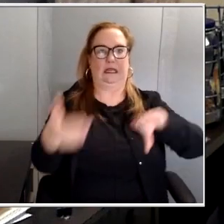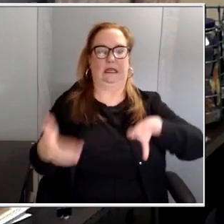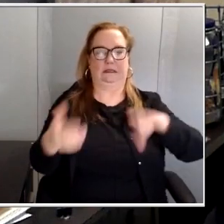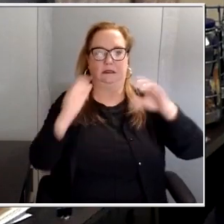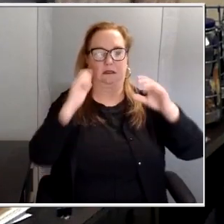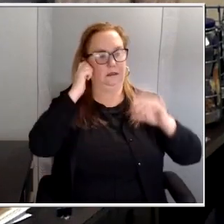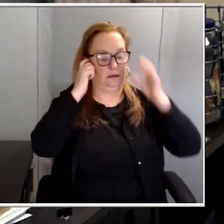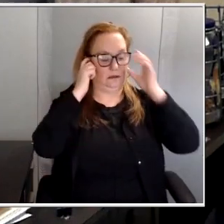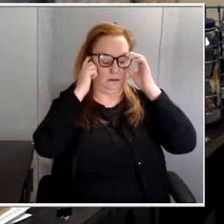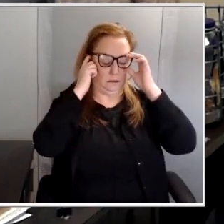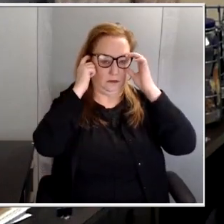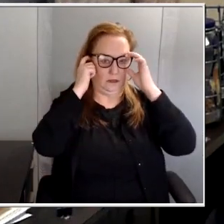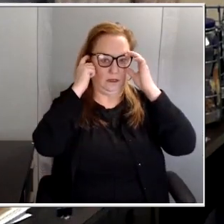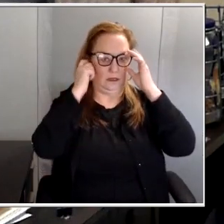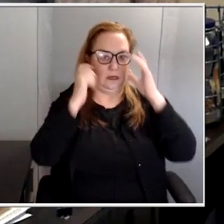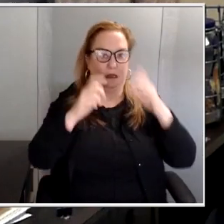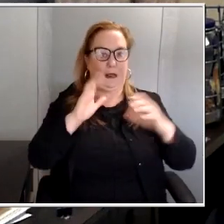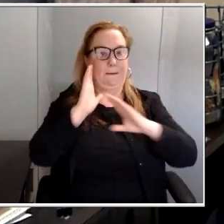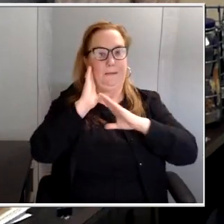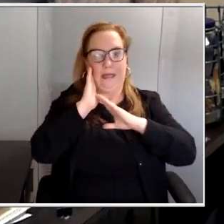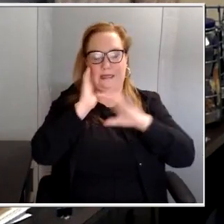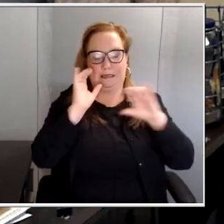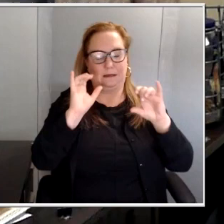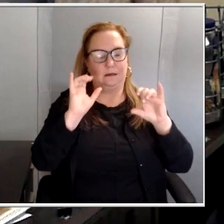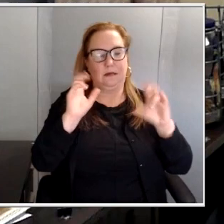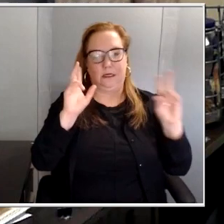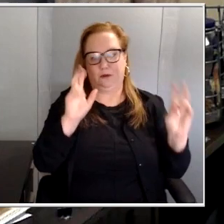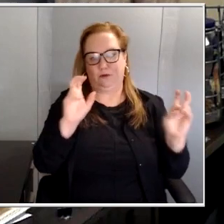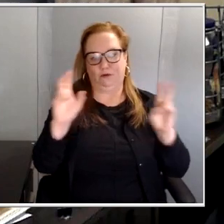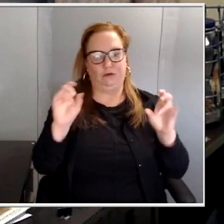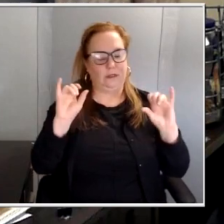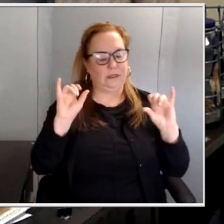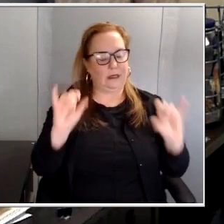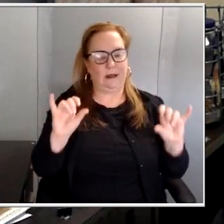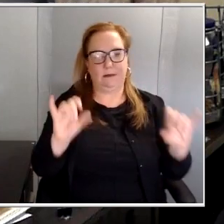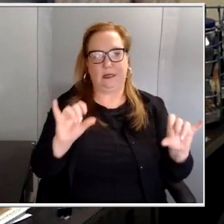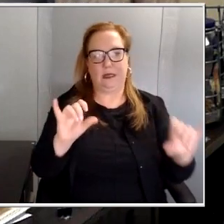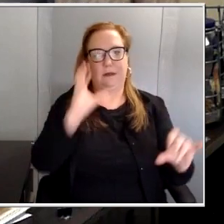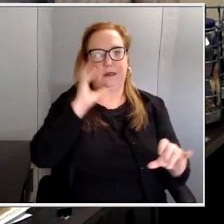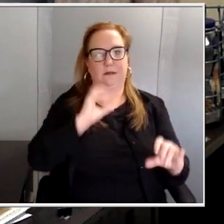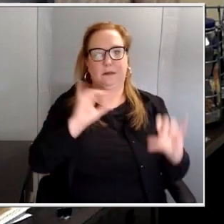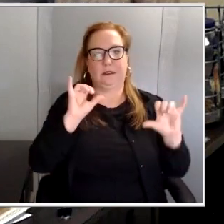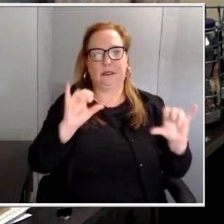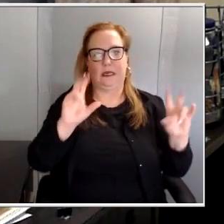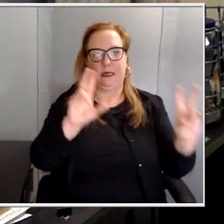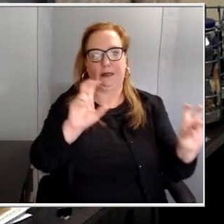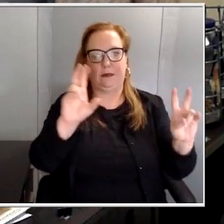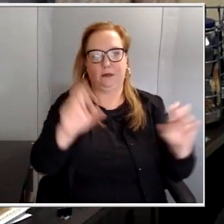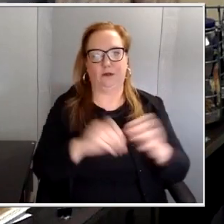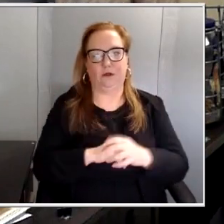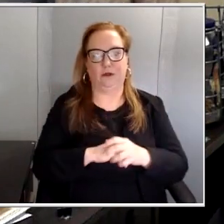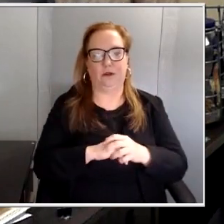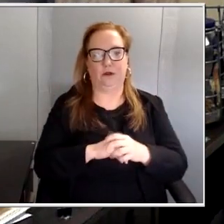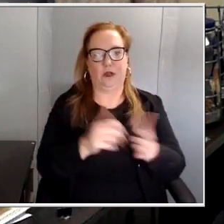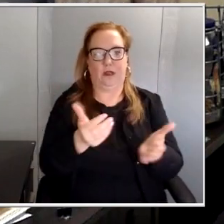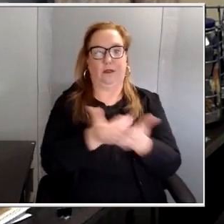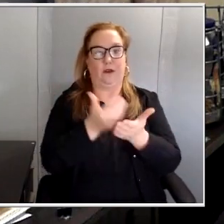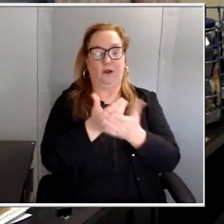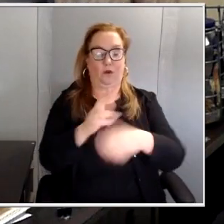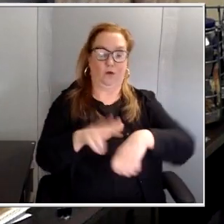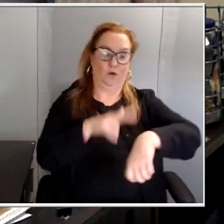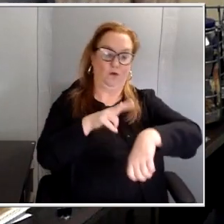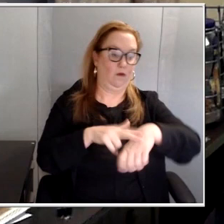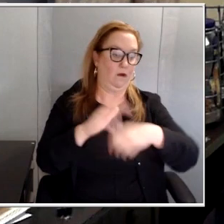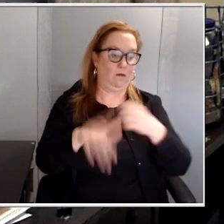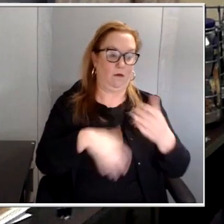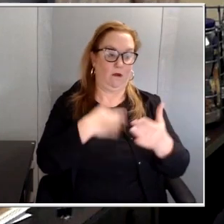underutilization. Bed capacity is the same issue. We're experiencing that same issue. I think this is the new norm. We're all going to